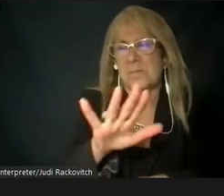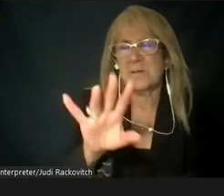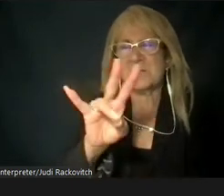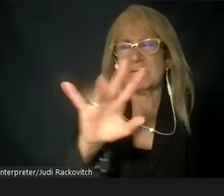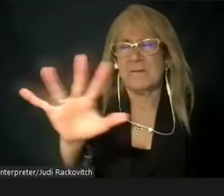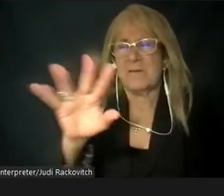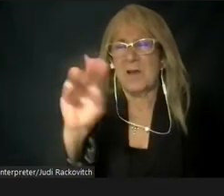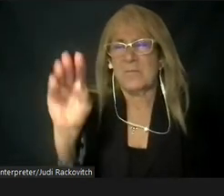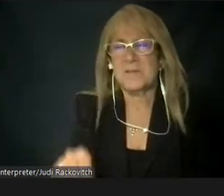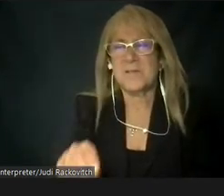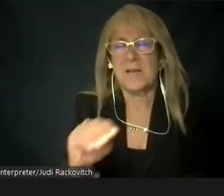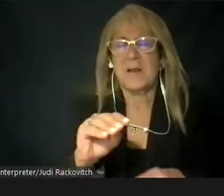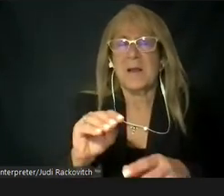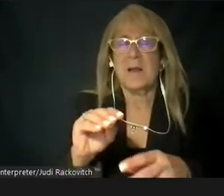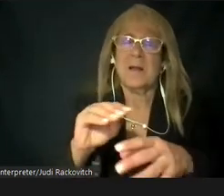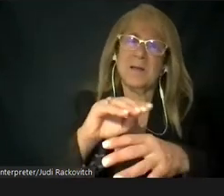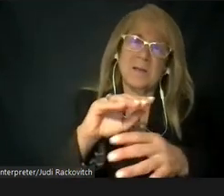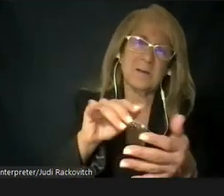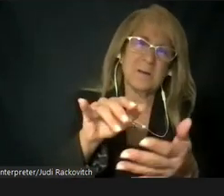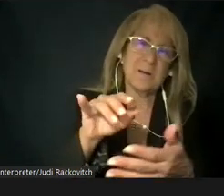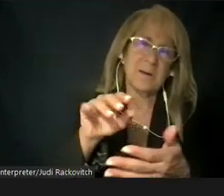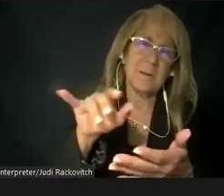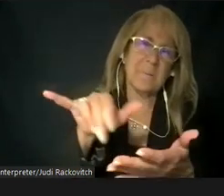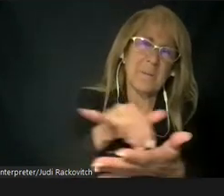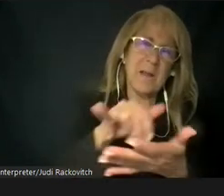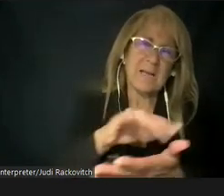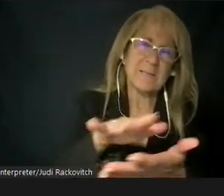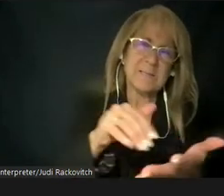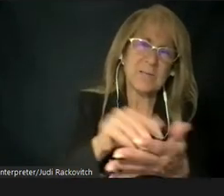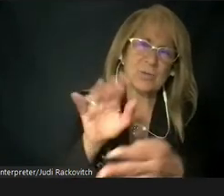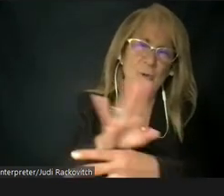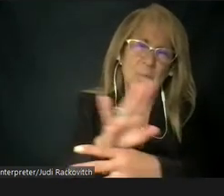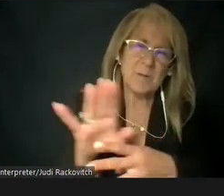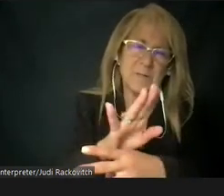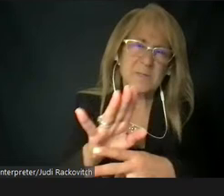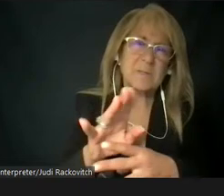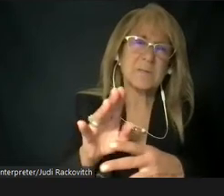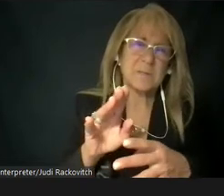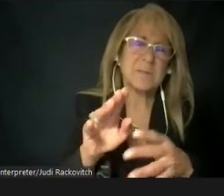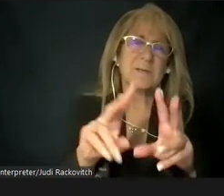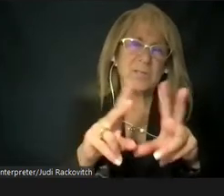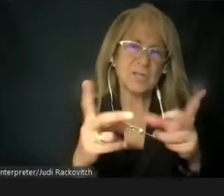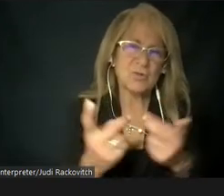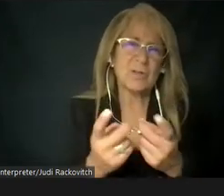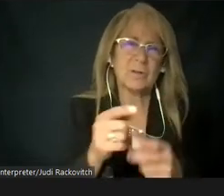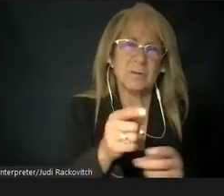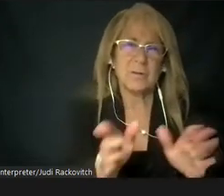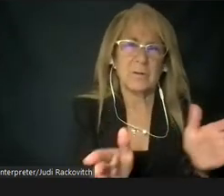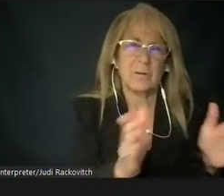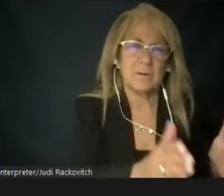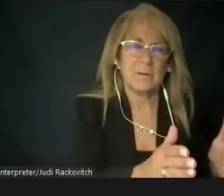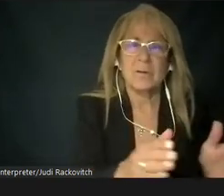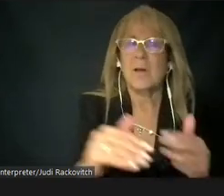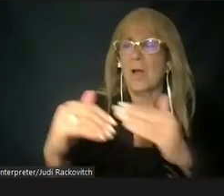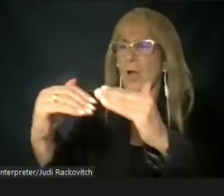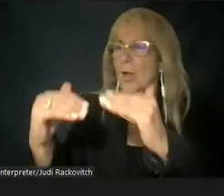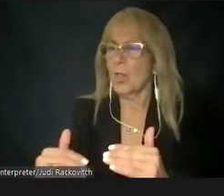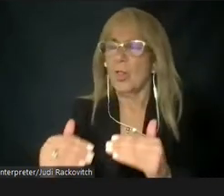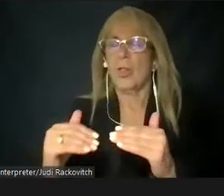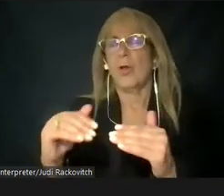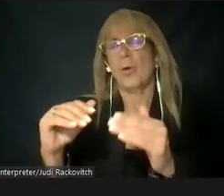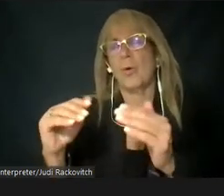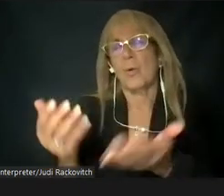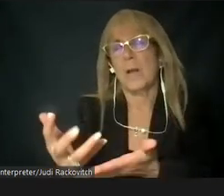Business District were made using transit. 95% of trips to the Manhattan Central Business District by low-income populations are made using transit.